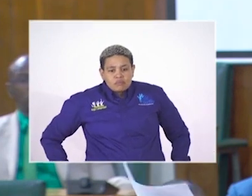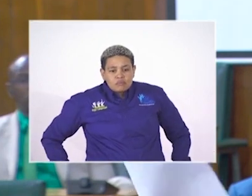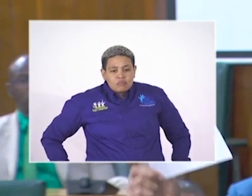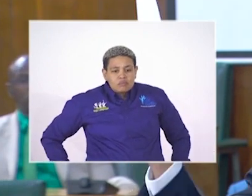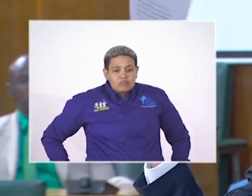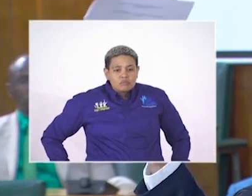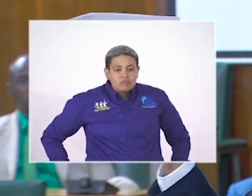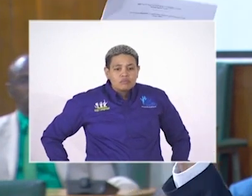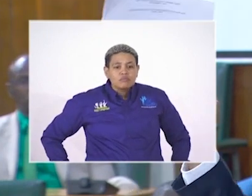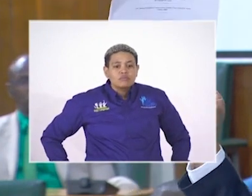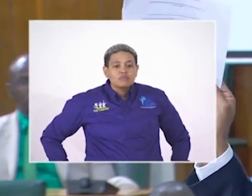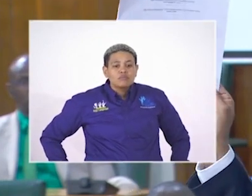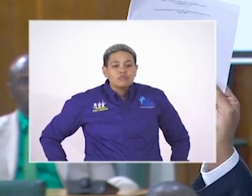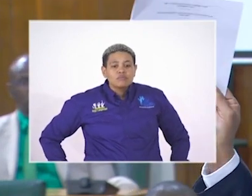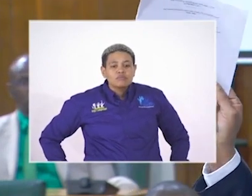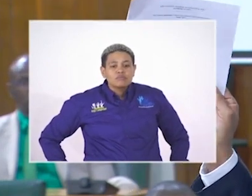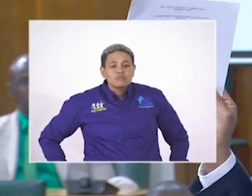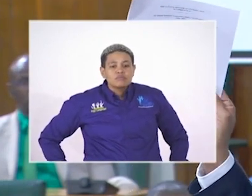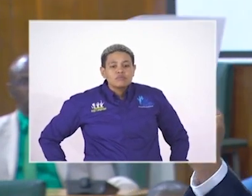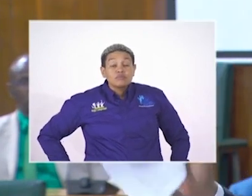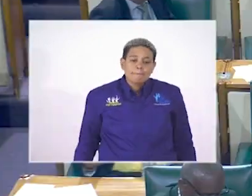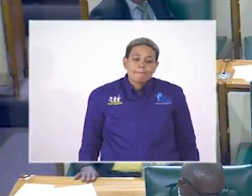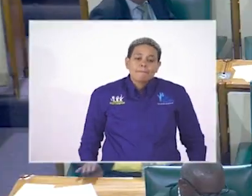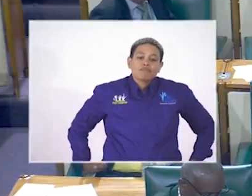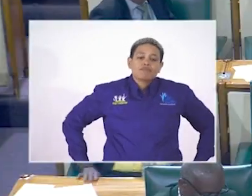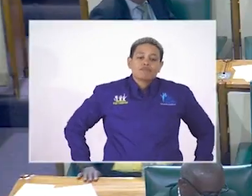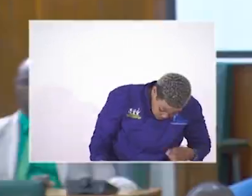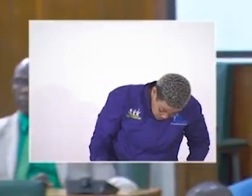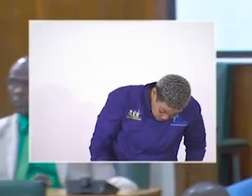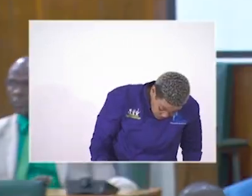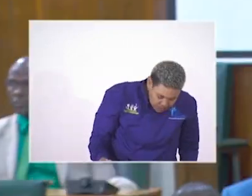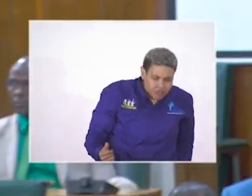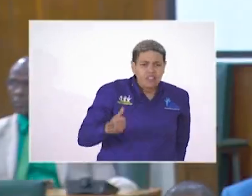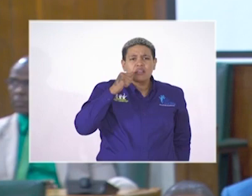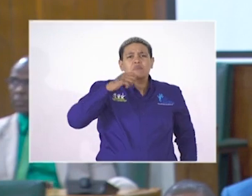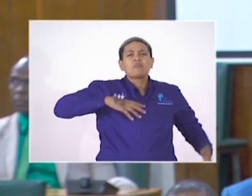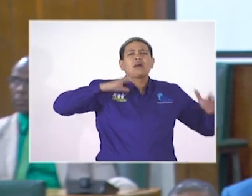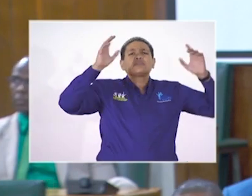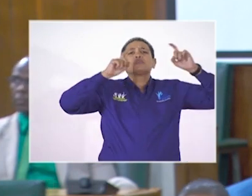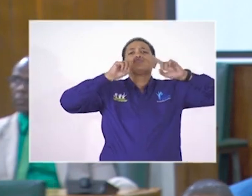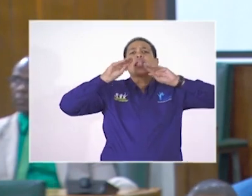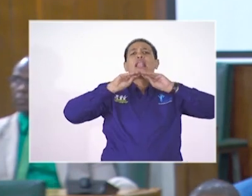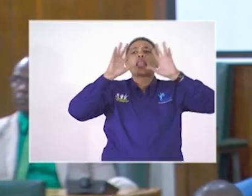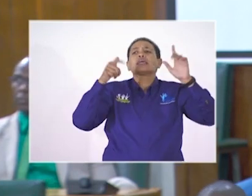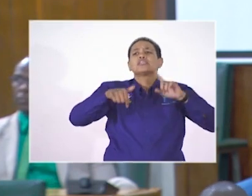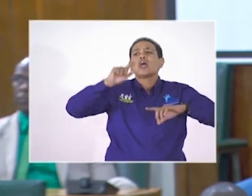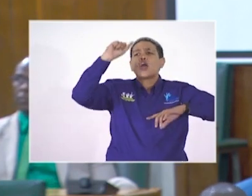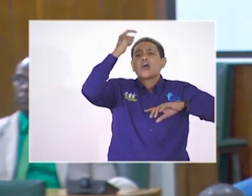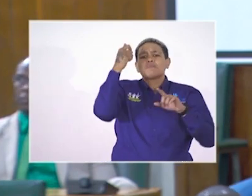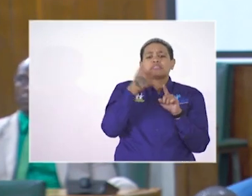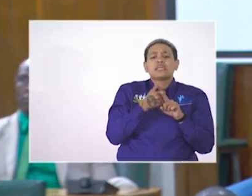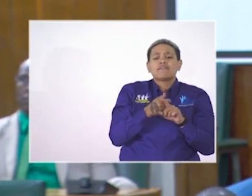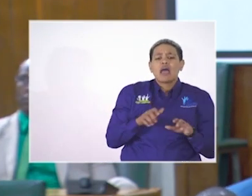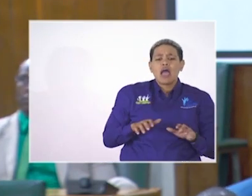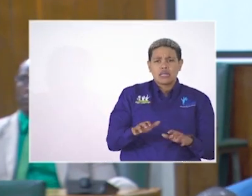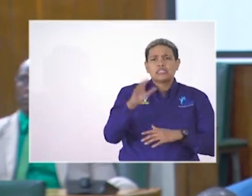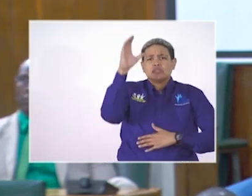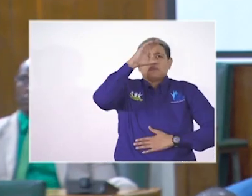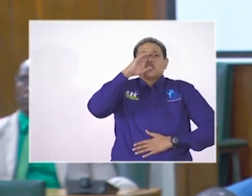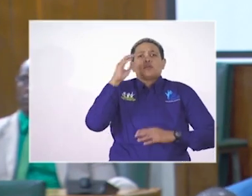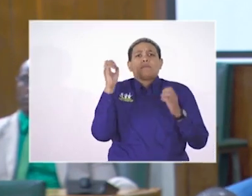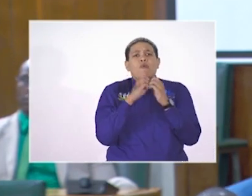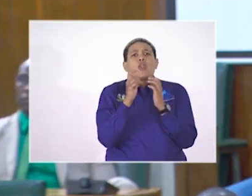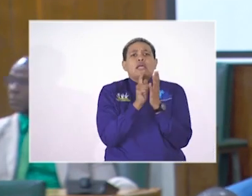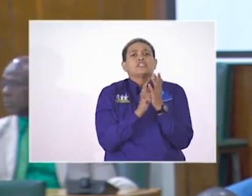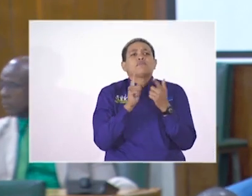And I have the act that does that here. Madam Speaker, it is clear that the government is actively pursuing greater